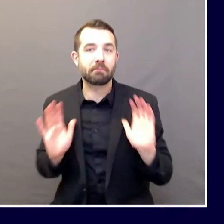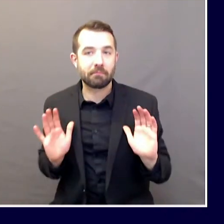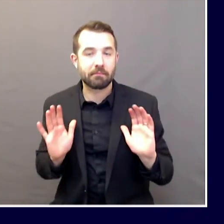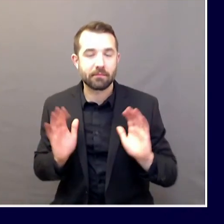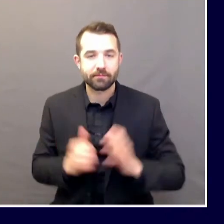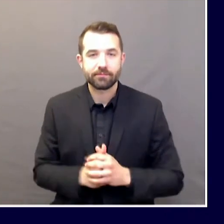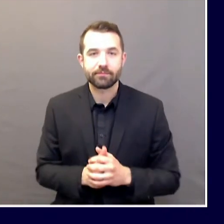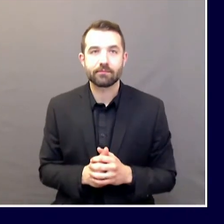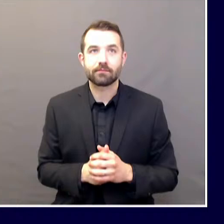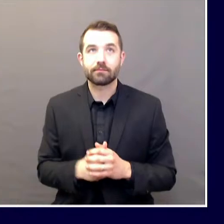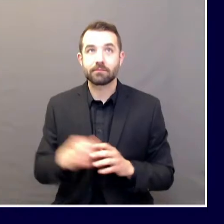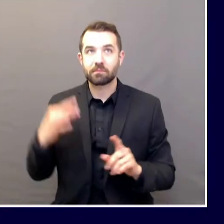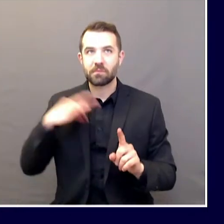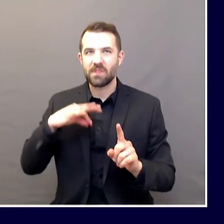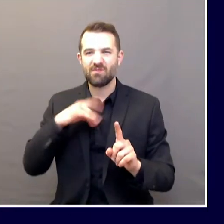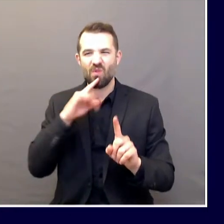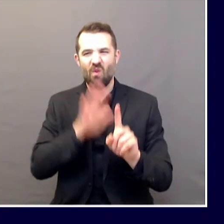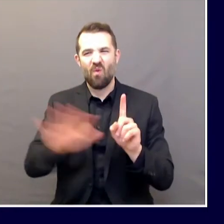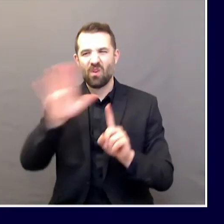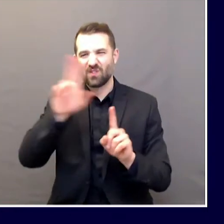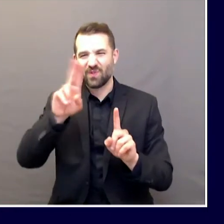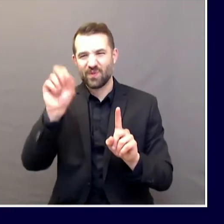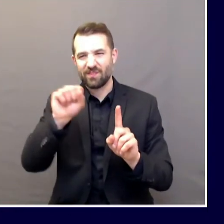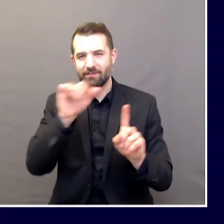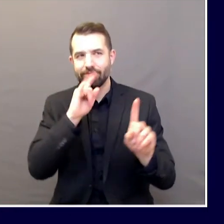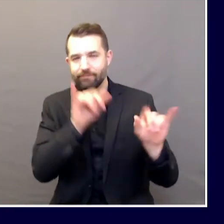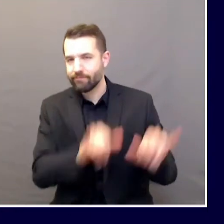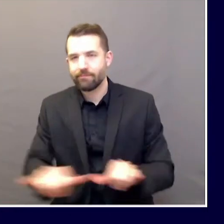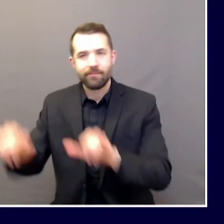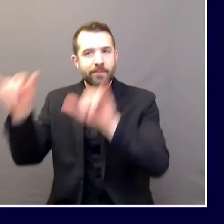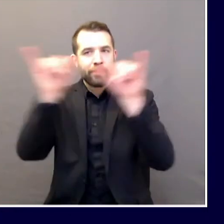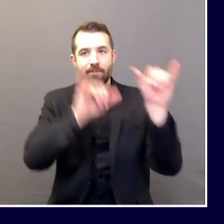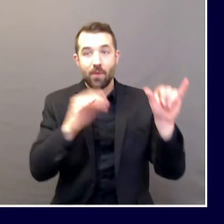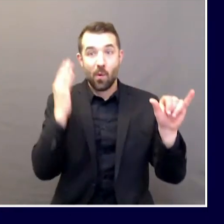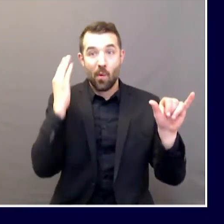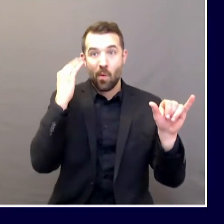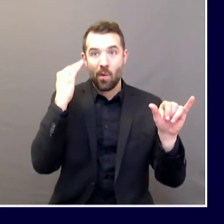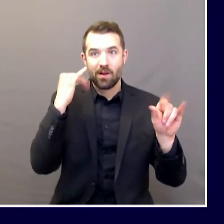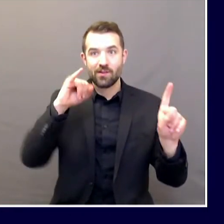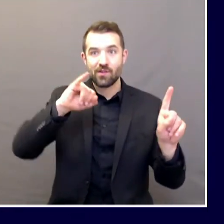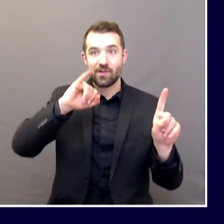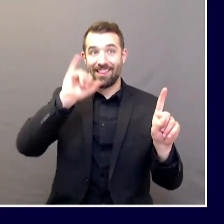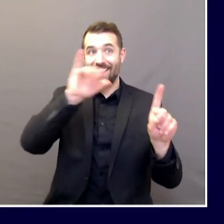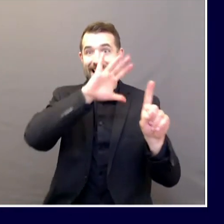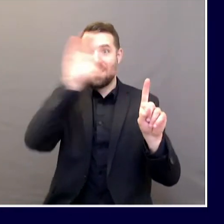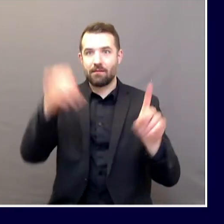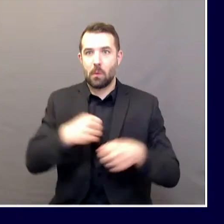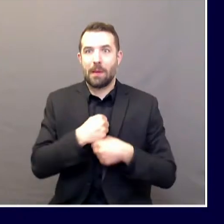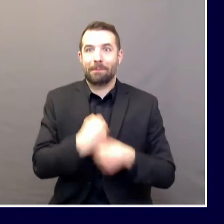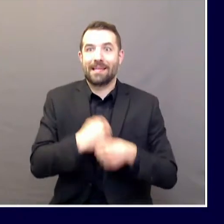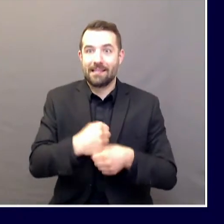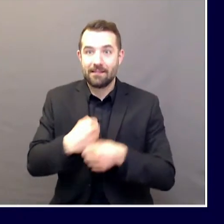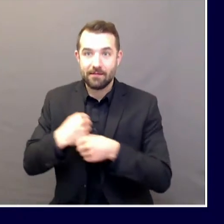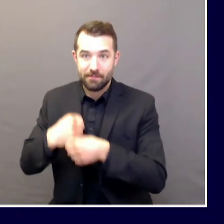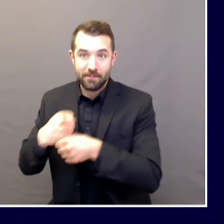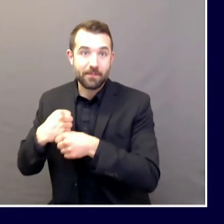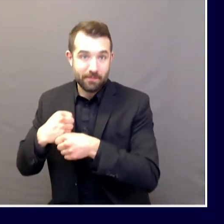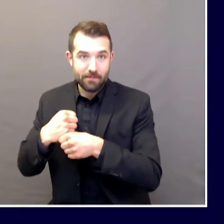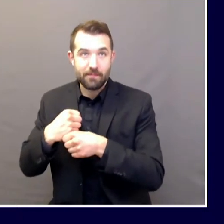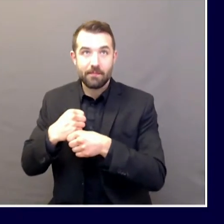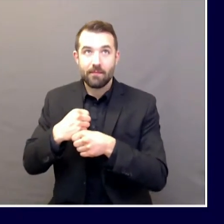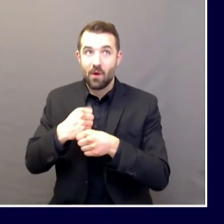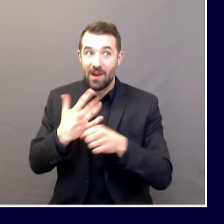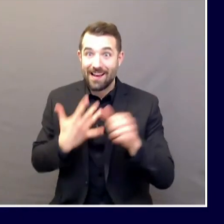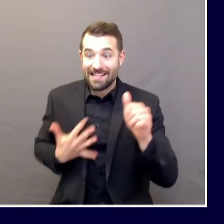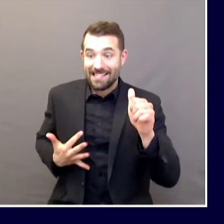may evidently be some challenges in the supply chain such that although there may be an increase in the J&J supply, it may